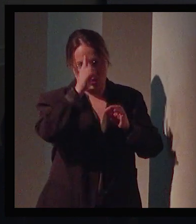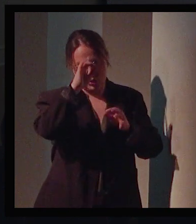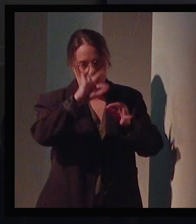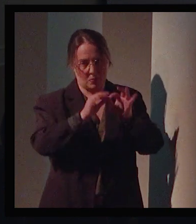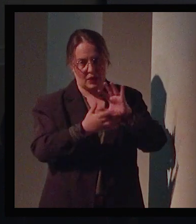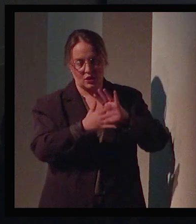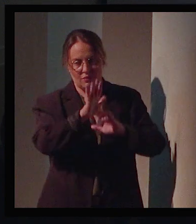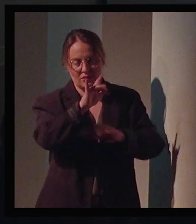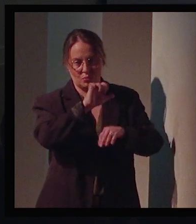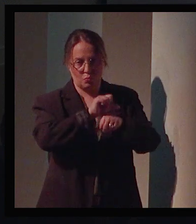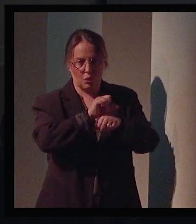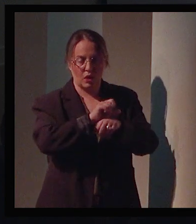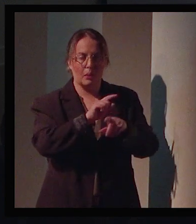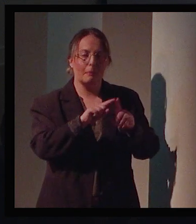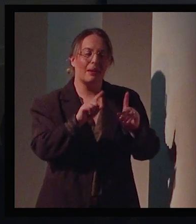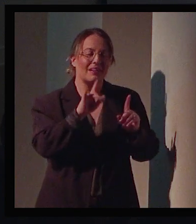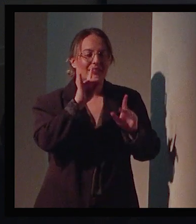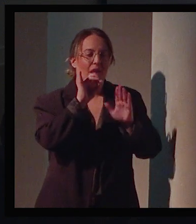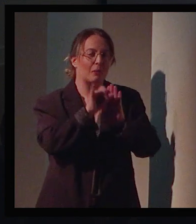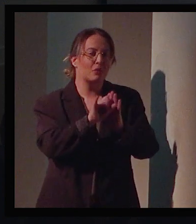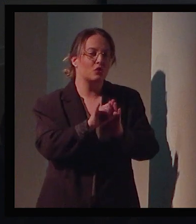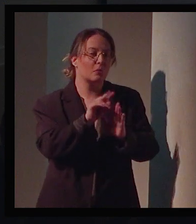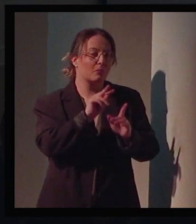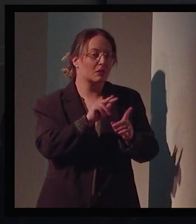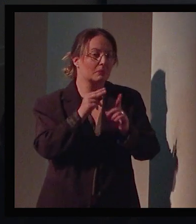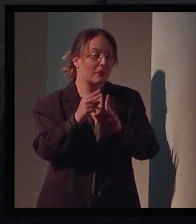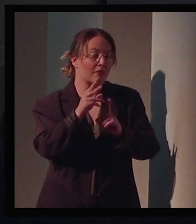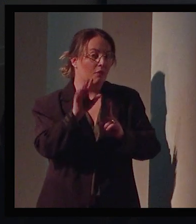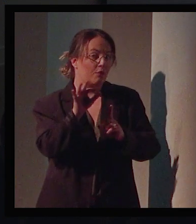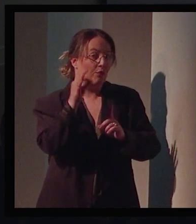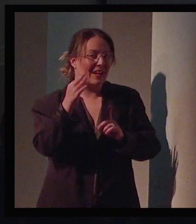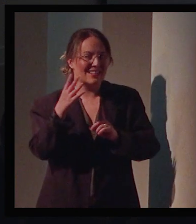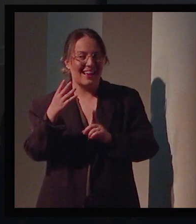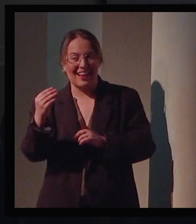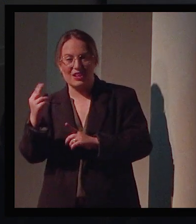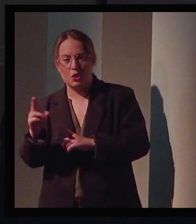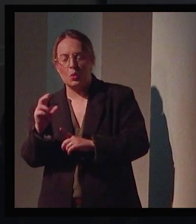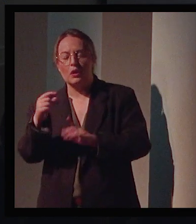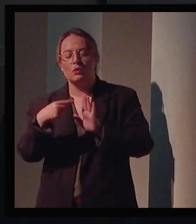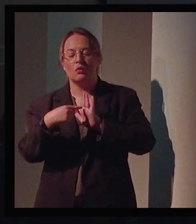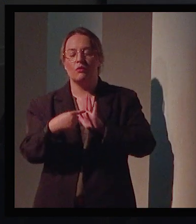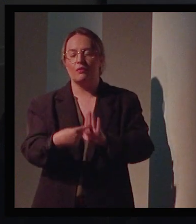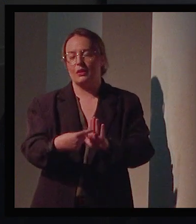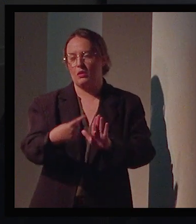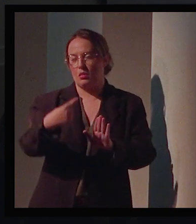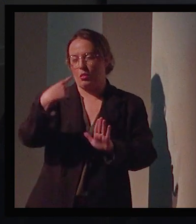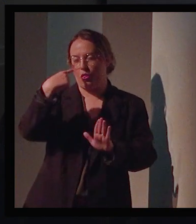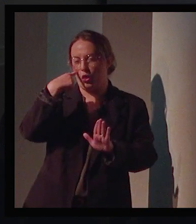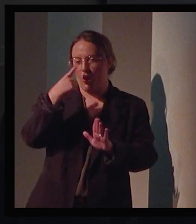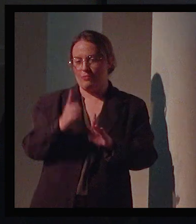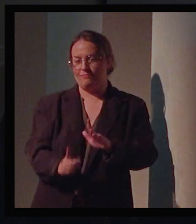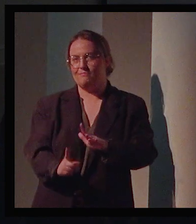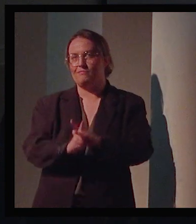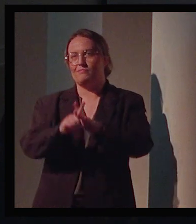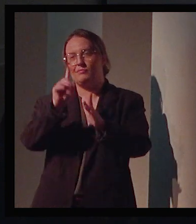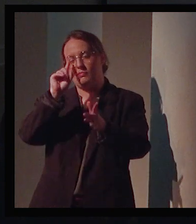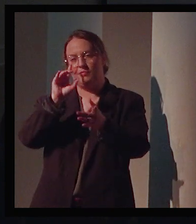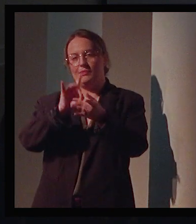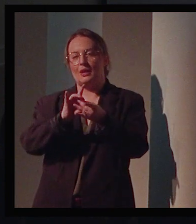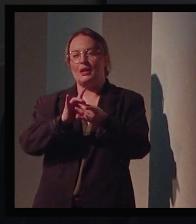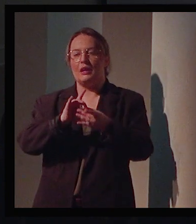widely perceived at the time in both France and the United States as reflecting what was thought to be a kind of